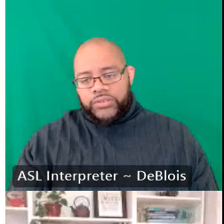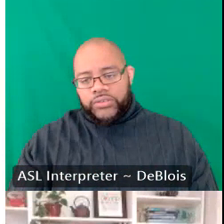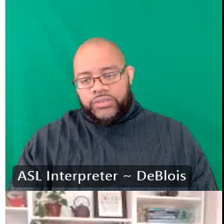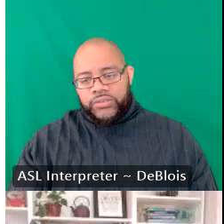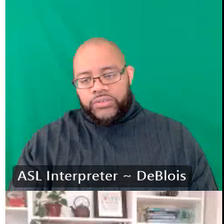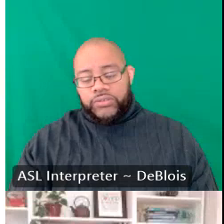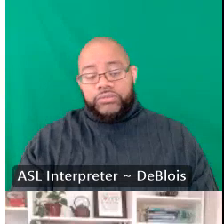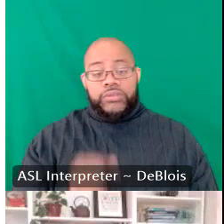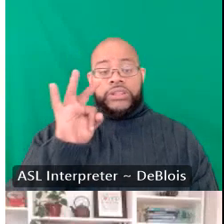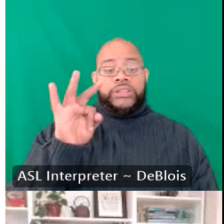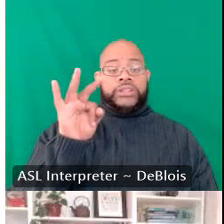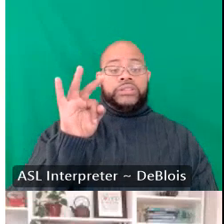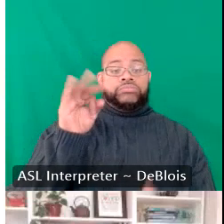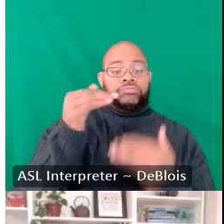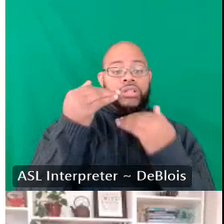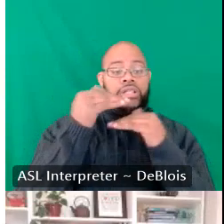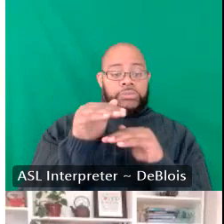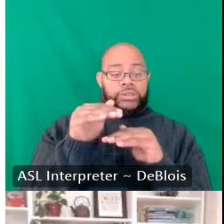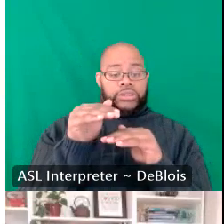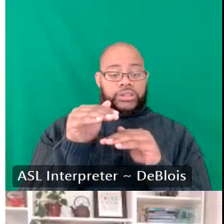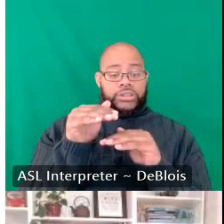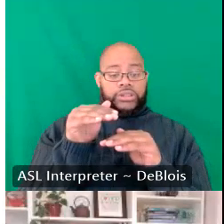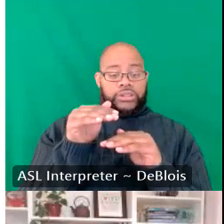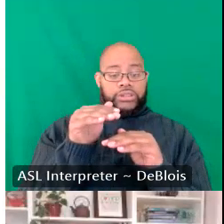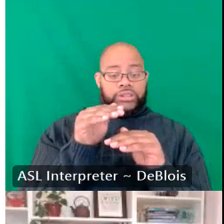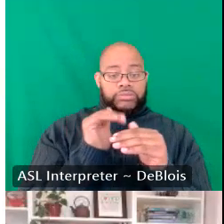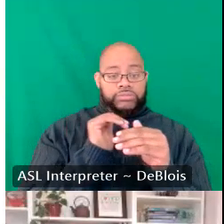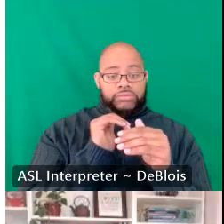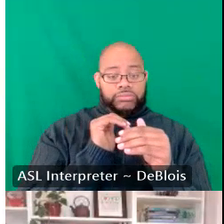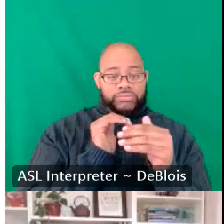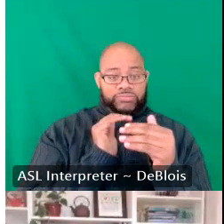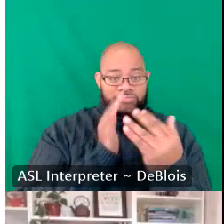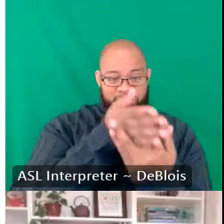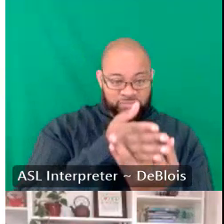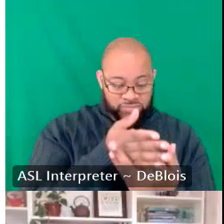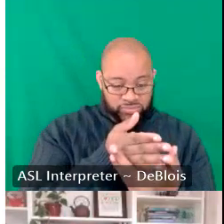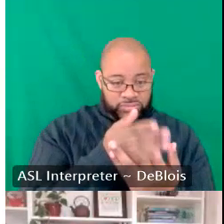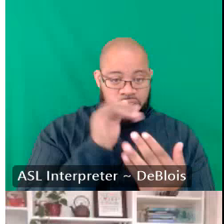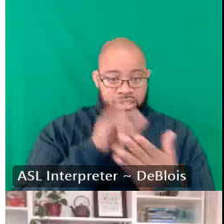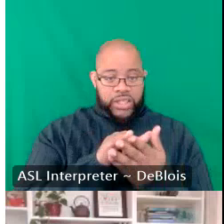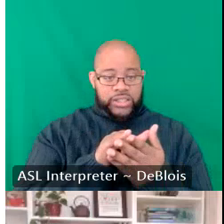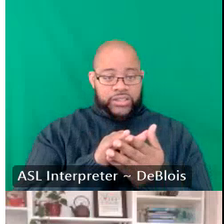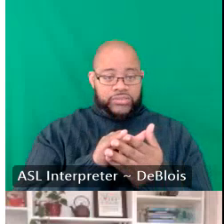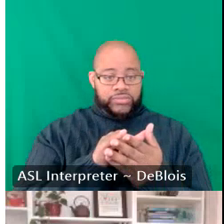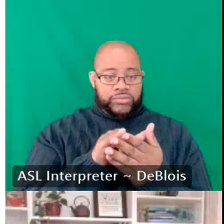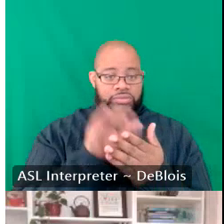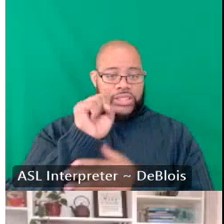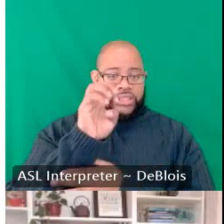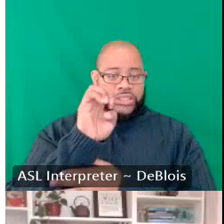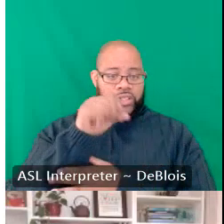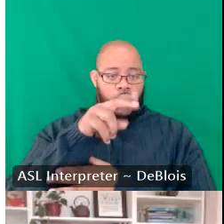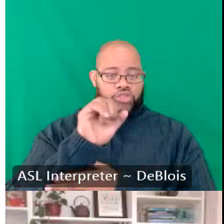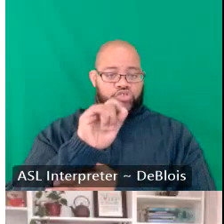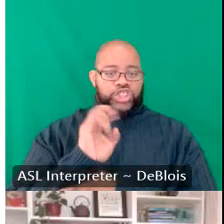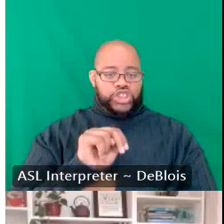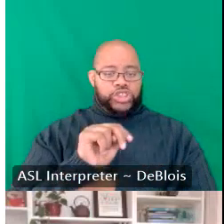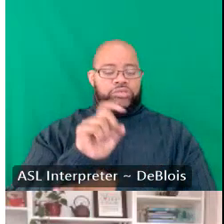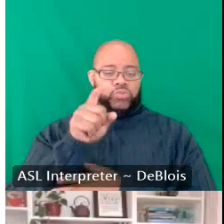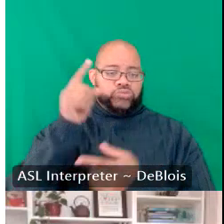If those caps are breached, then a sequestration must occur to